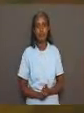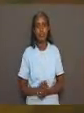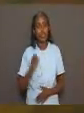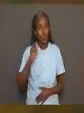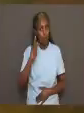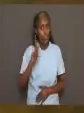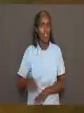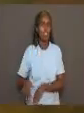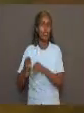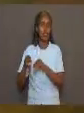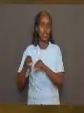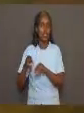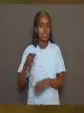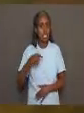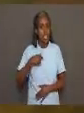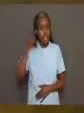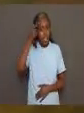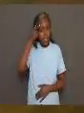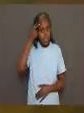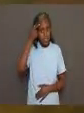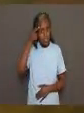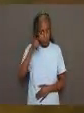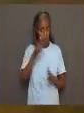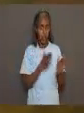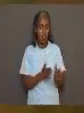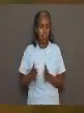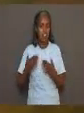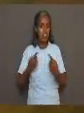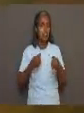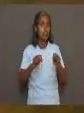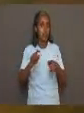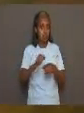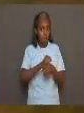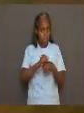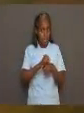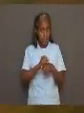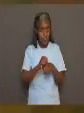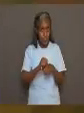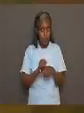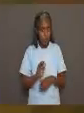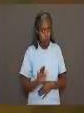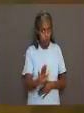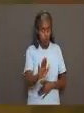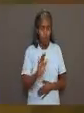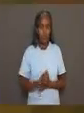Okay, students, I think you are ready to try an activity on your